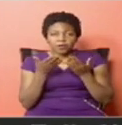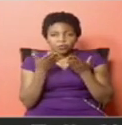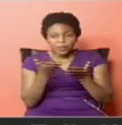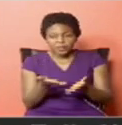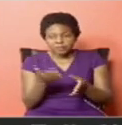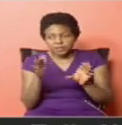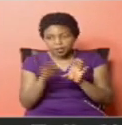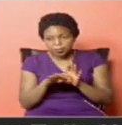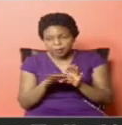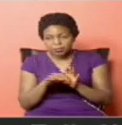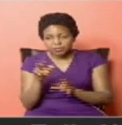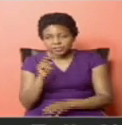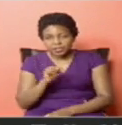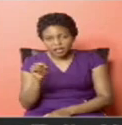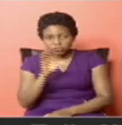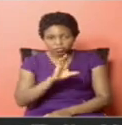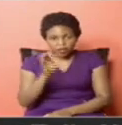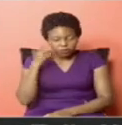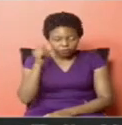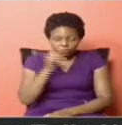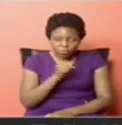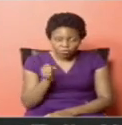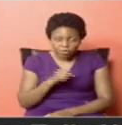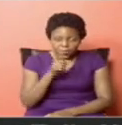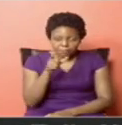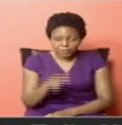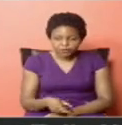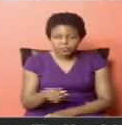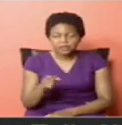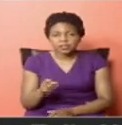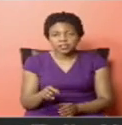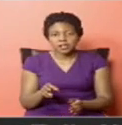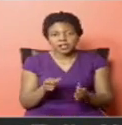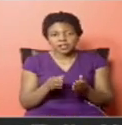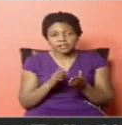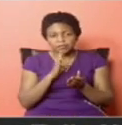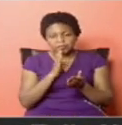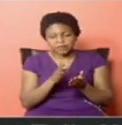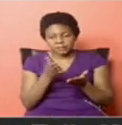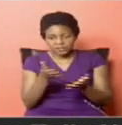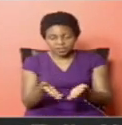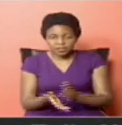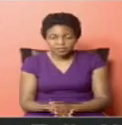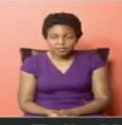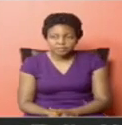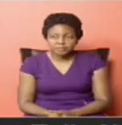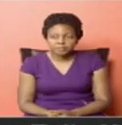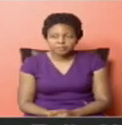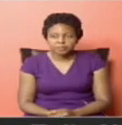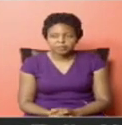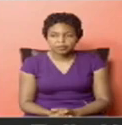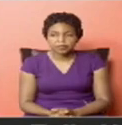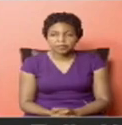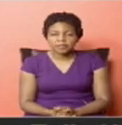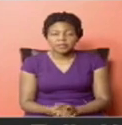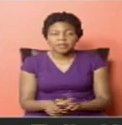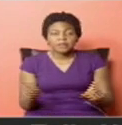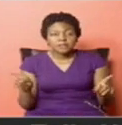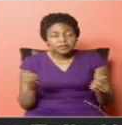of the National Council for Older Persons, representing civil society organizations. He's also the